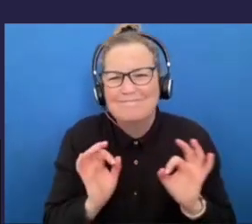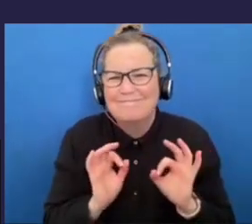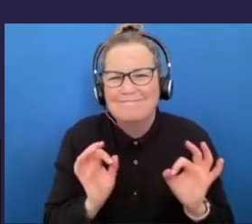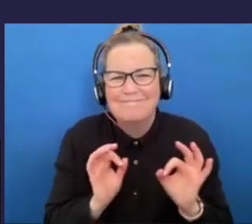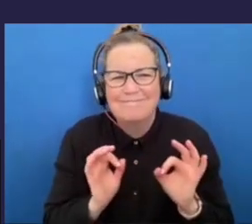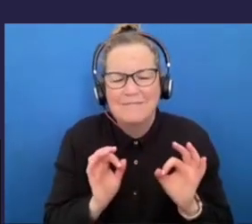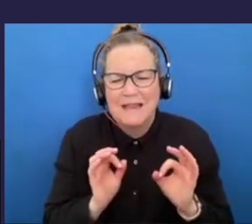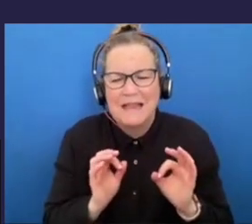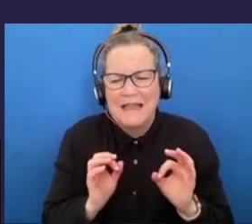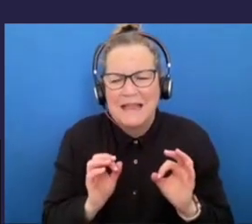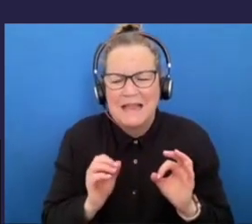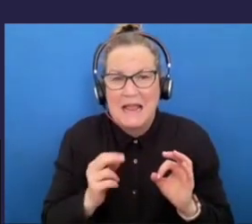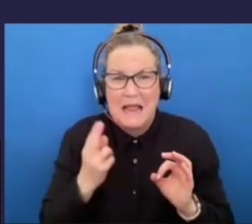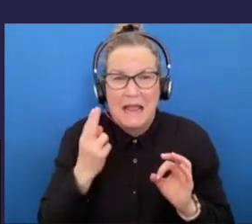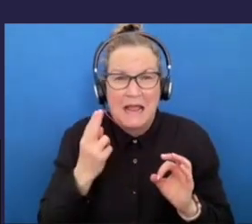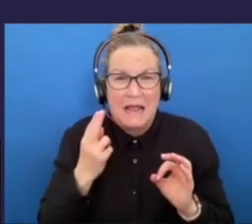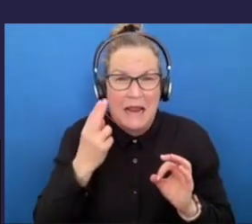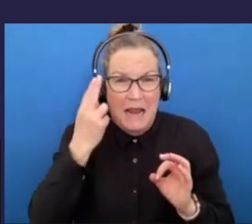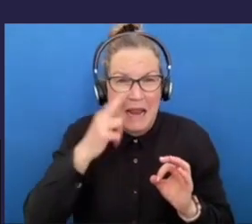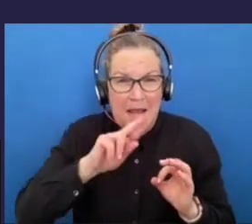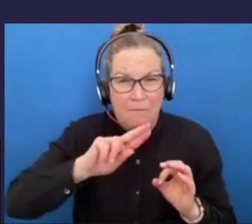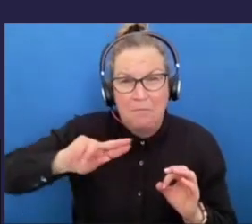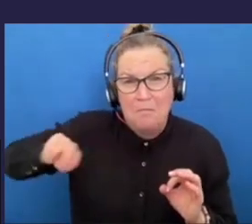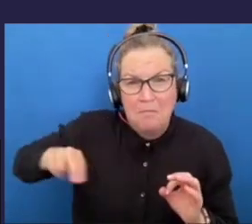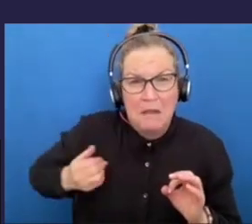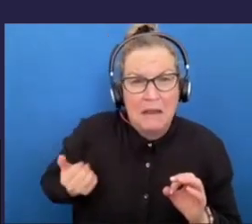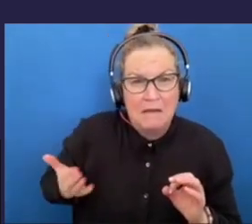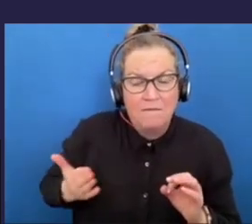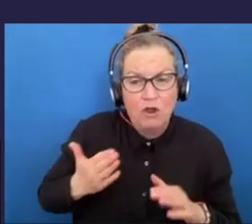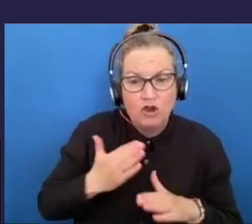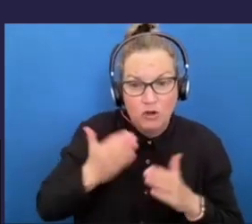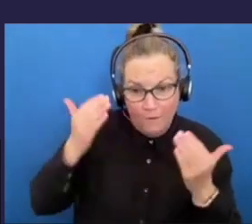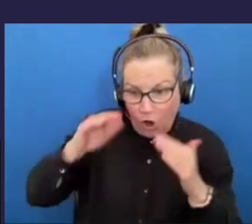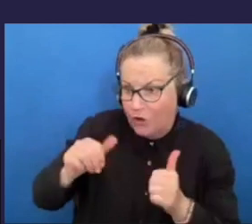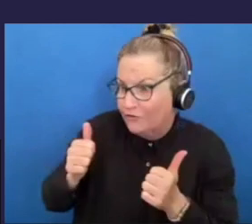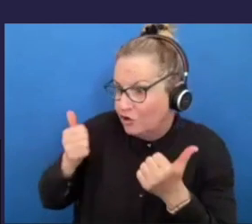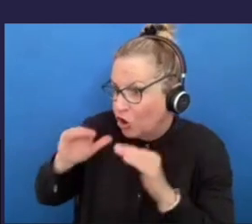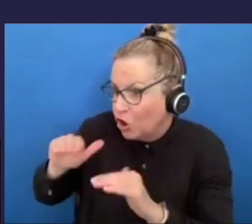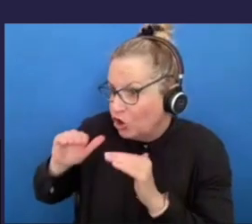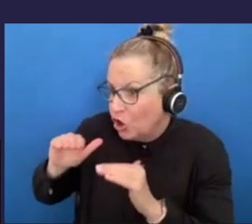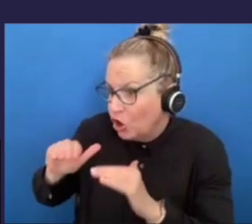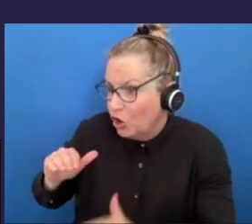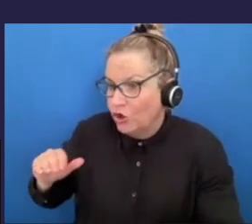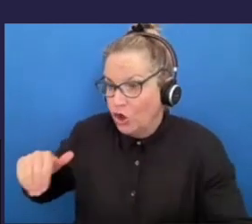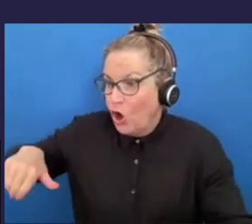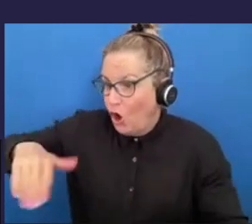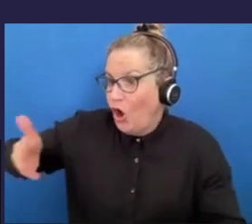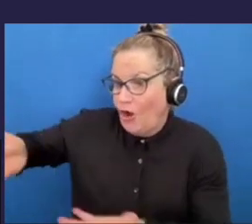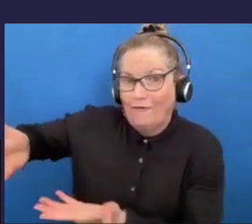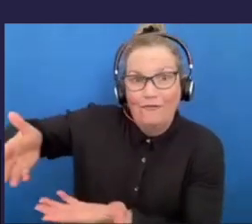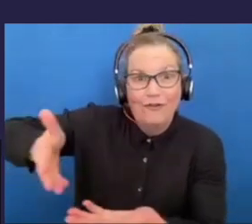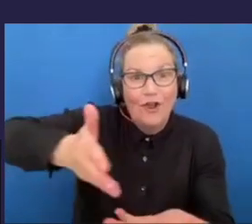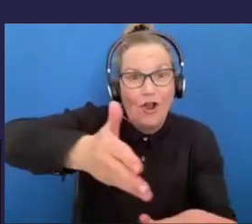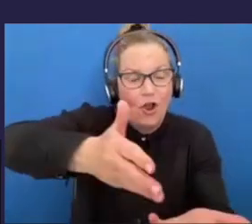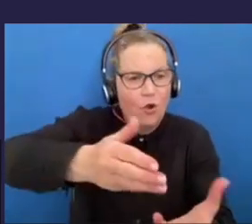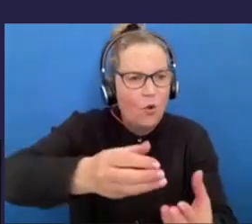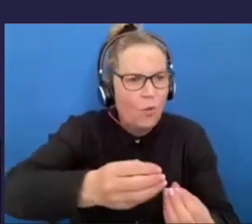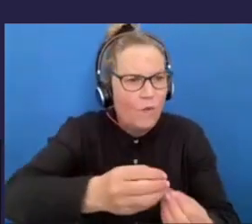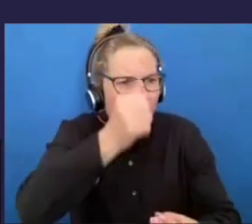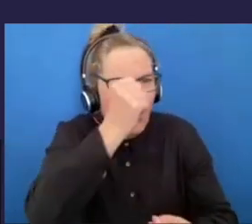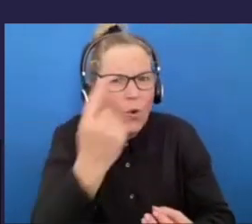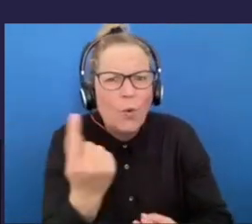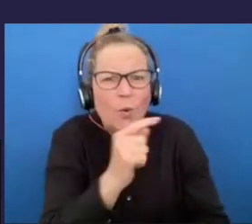the worker. When the job coach had finished training, the worker was left but isolated, without establishing other